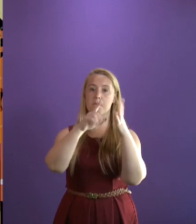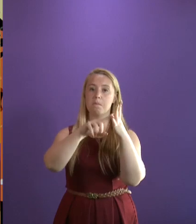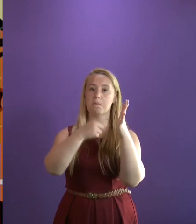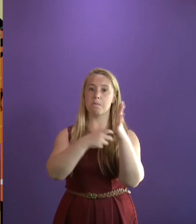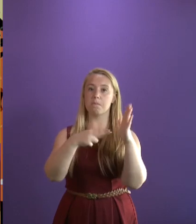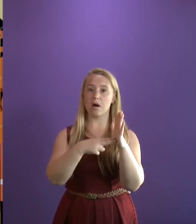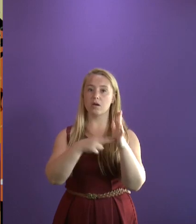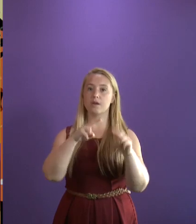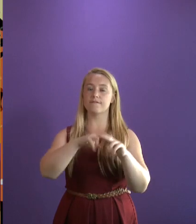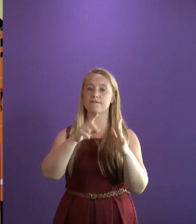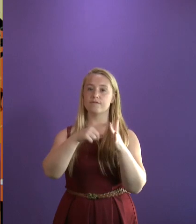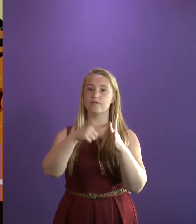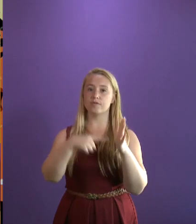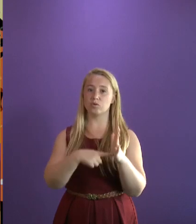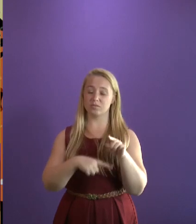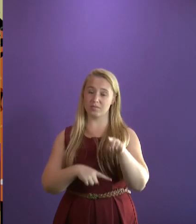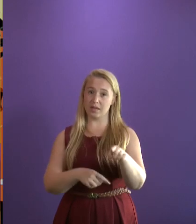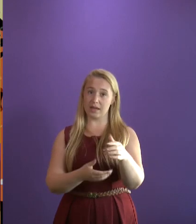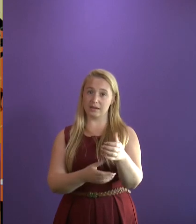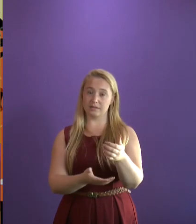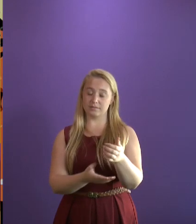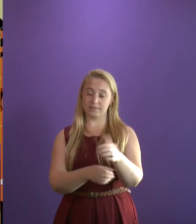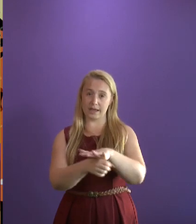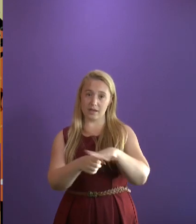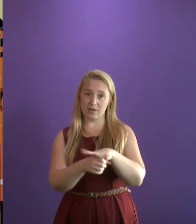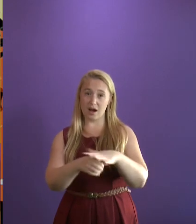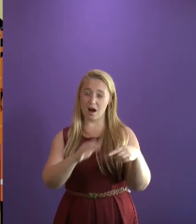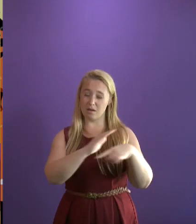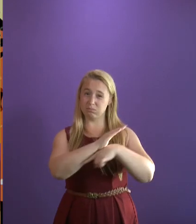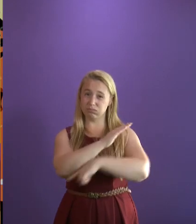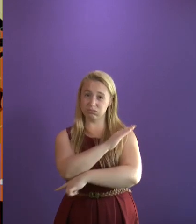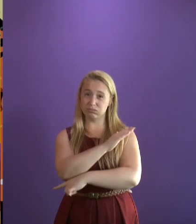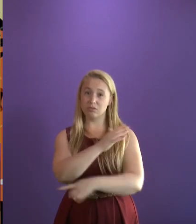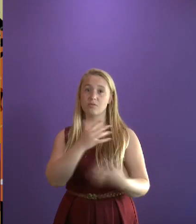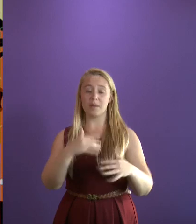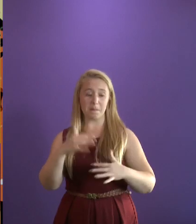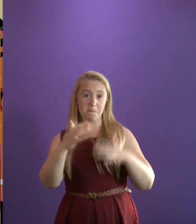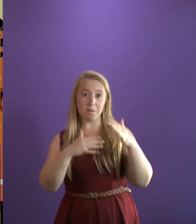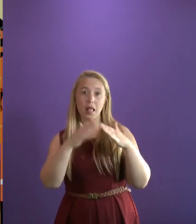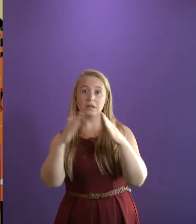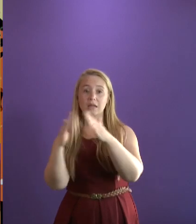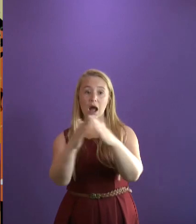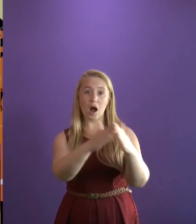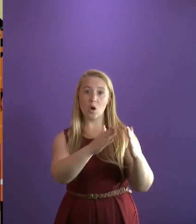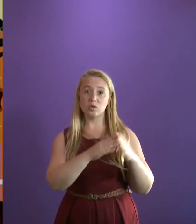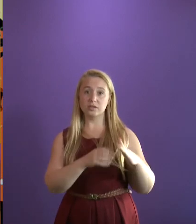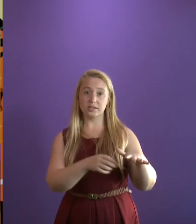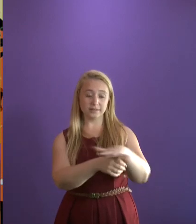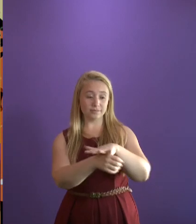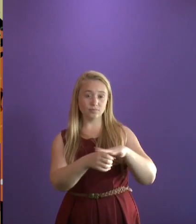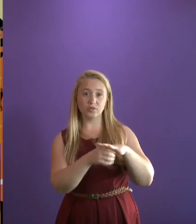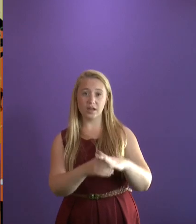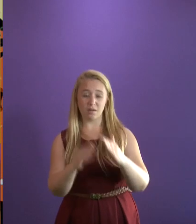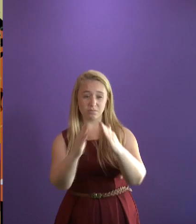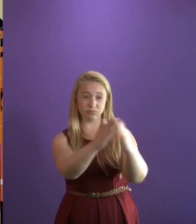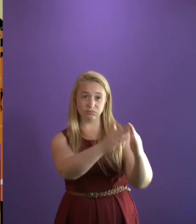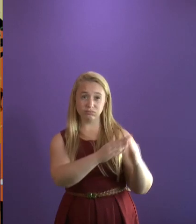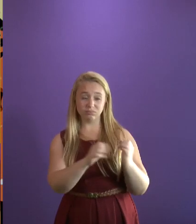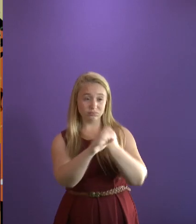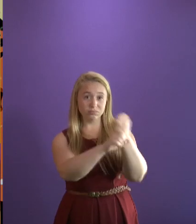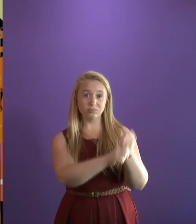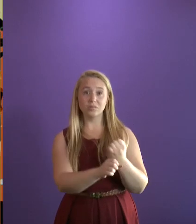of huge deprivation. It's one of the areas where we have one of the largest housing estates in Scotland, and we have a very high child